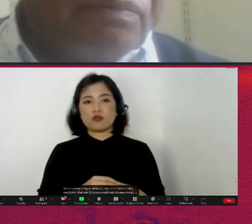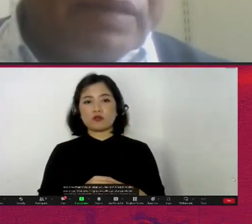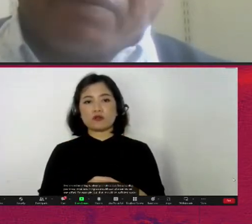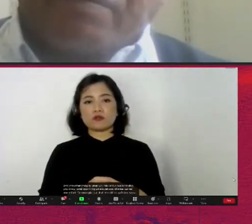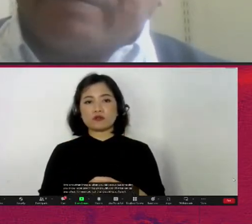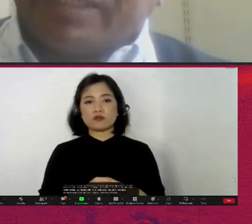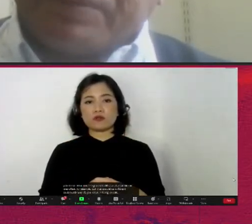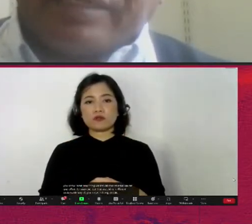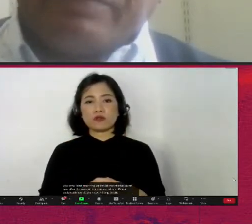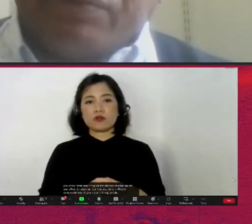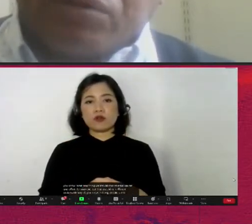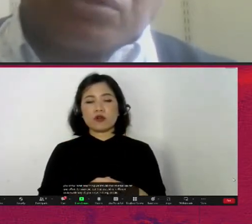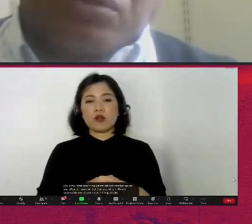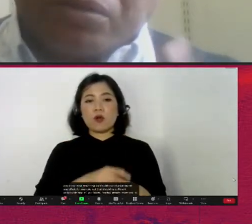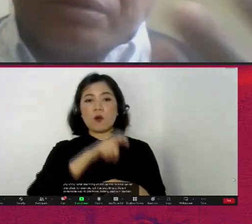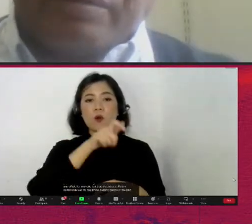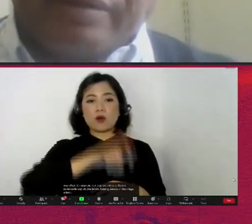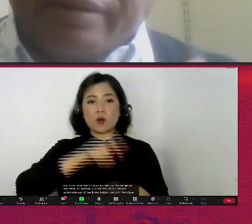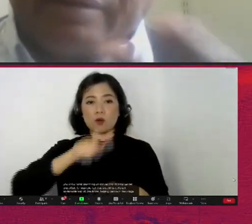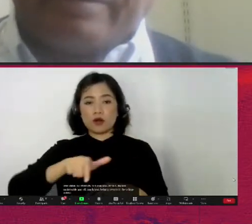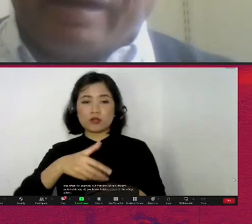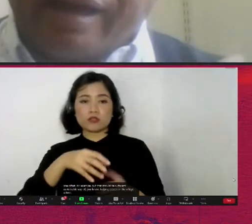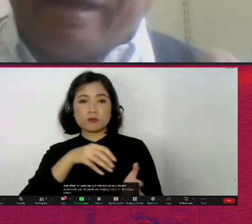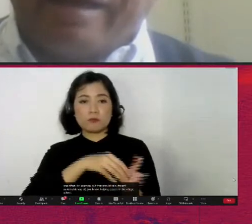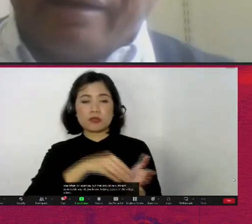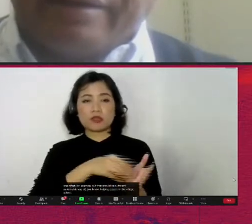helping people, especially those who